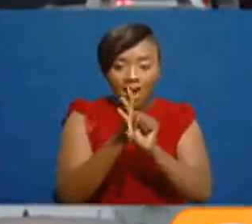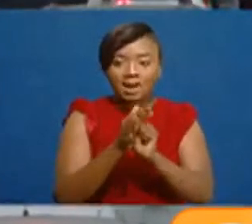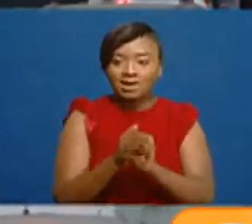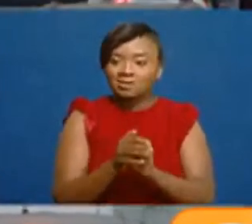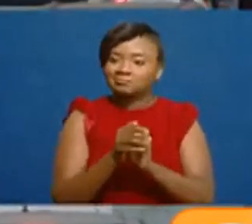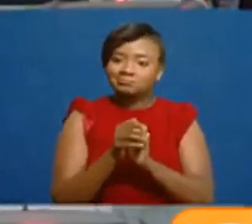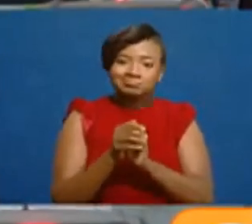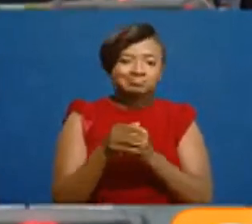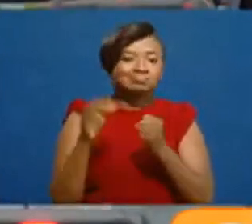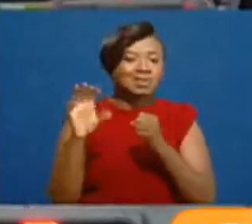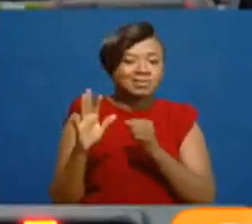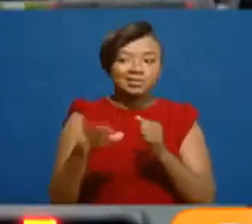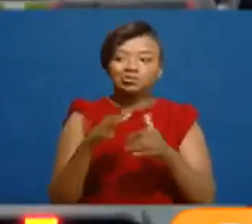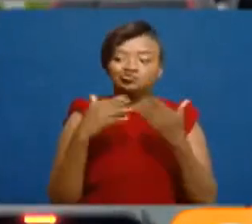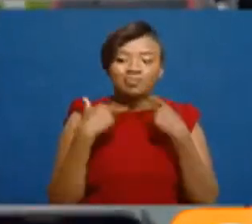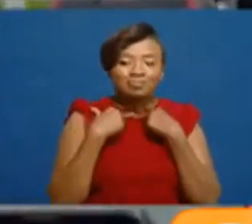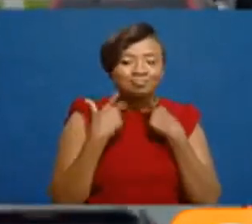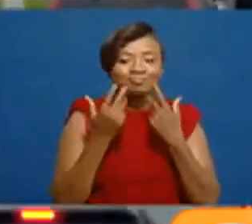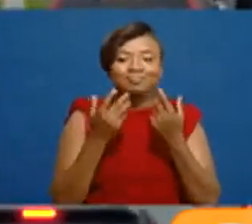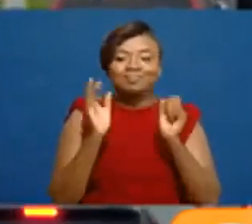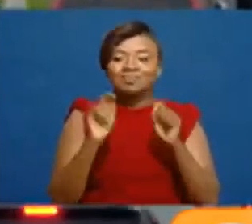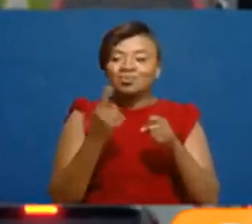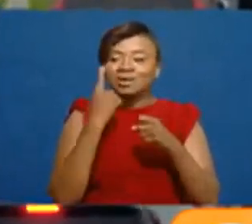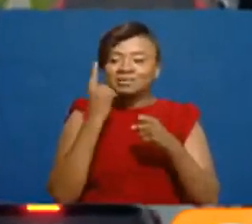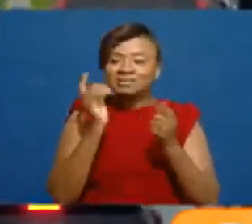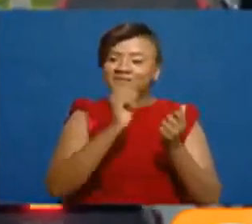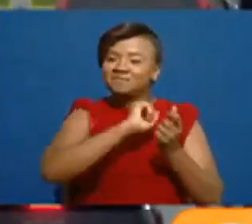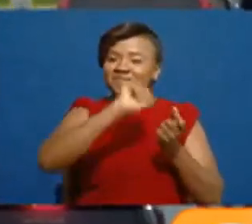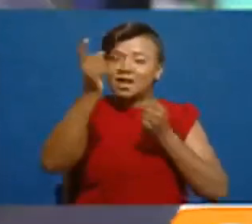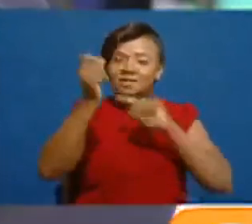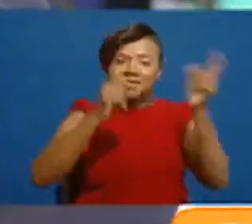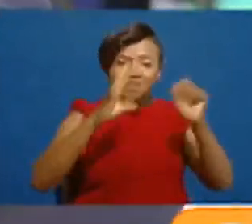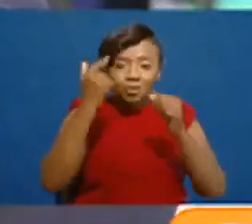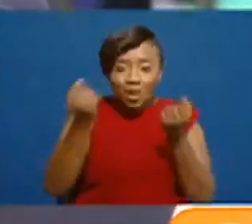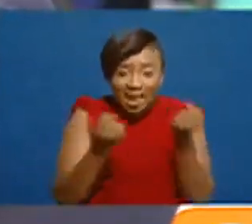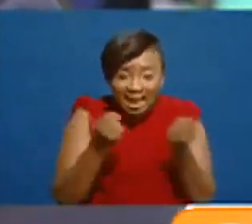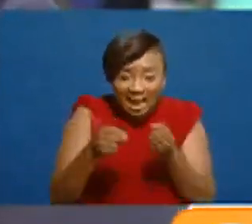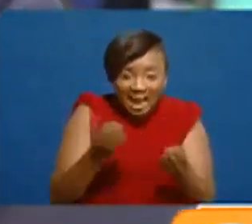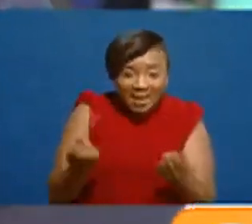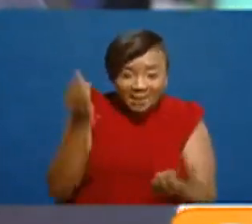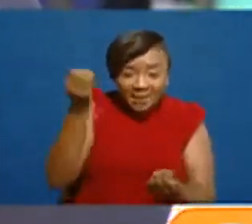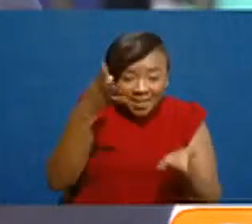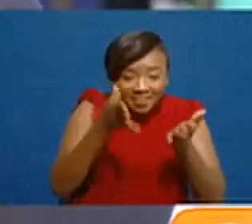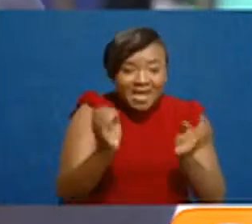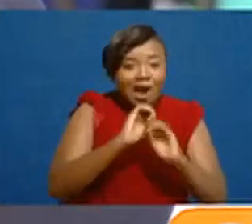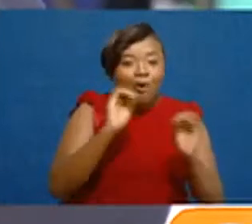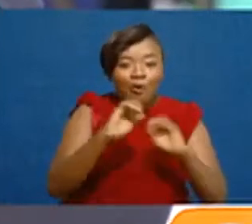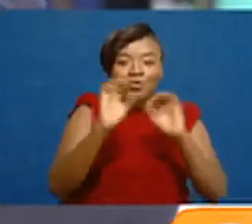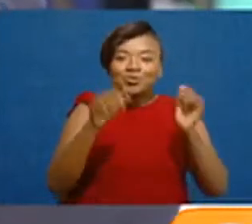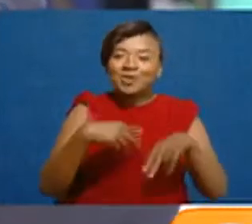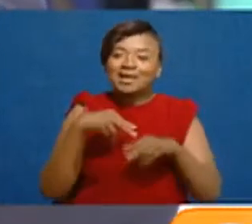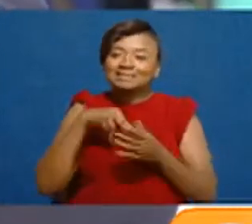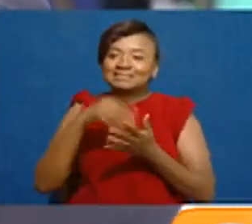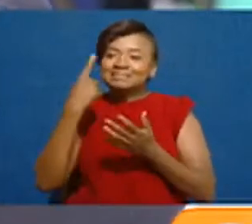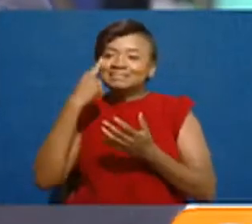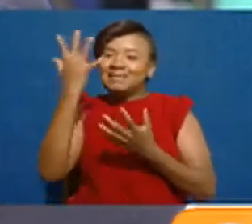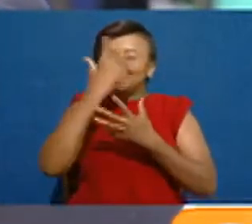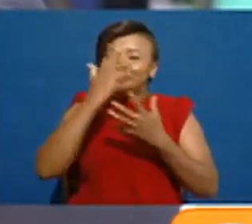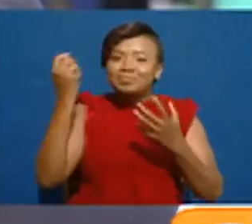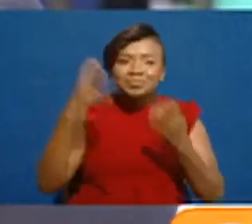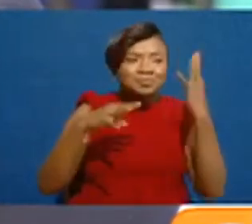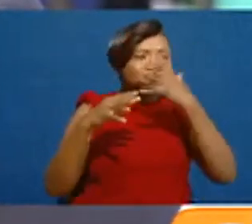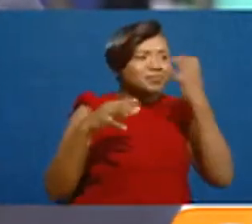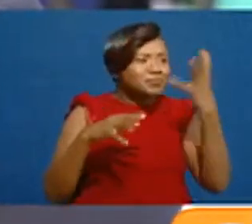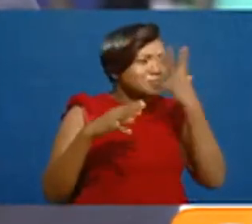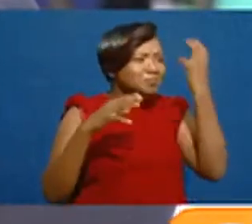air cleared, you could see Mount Kenya. Some places from places like Mulolongo, you could actually see Mount Kilimanjaro. And what was missing is the